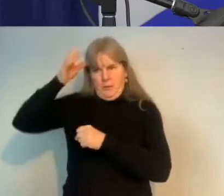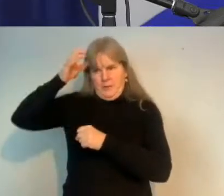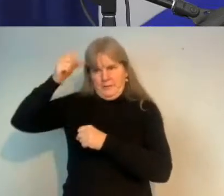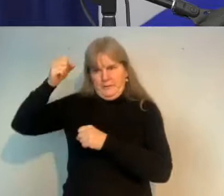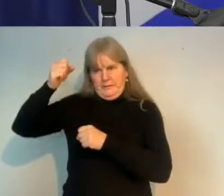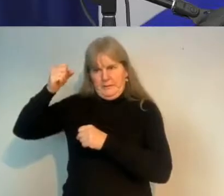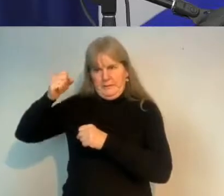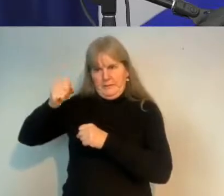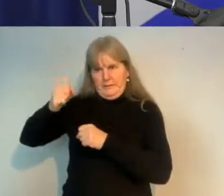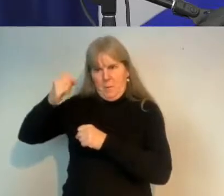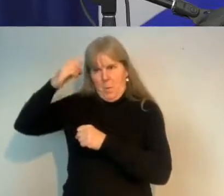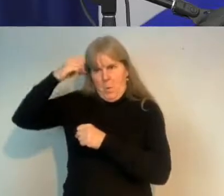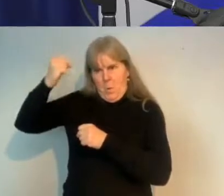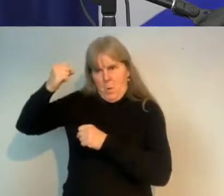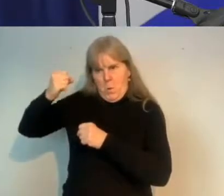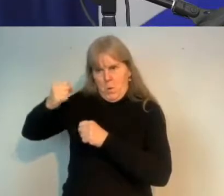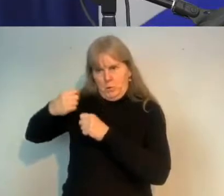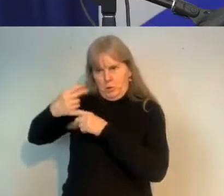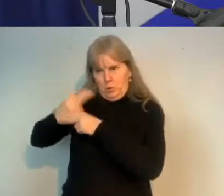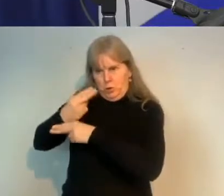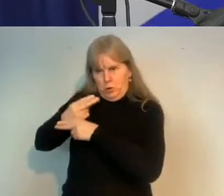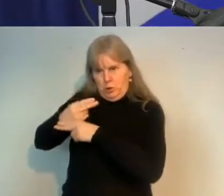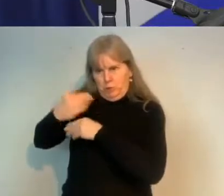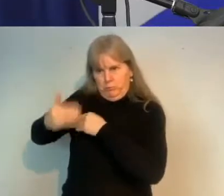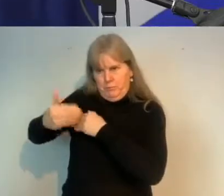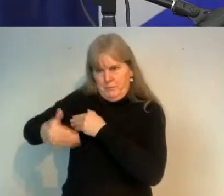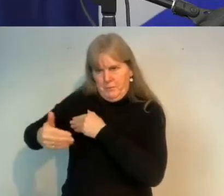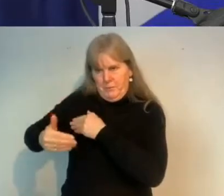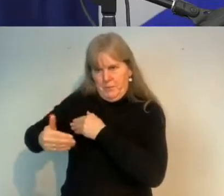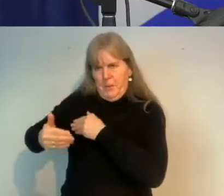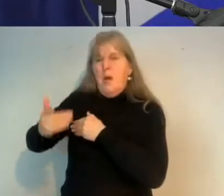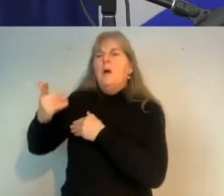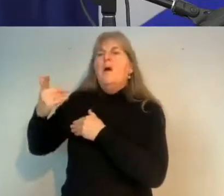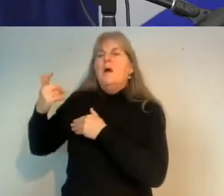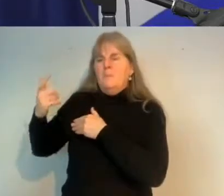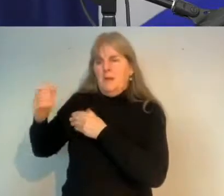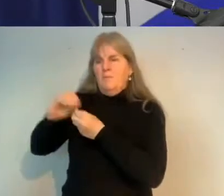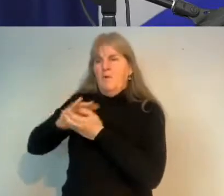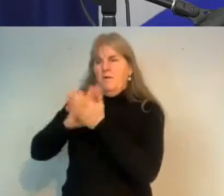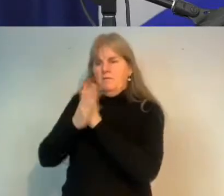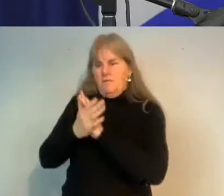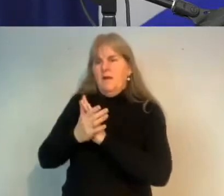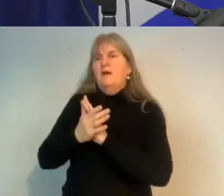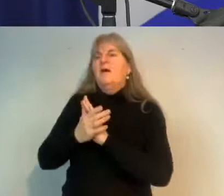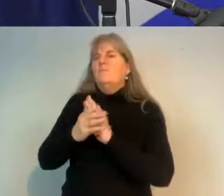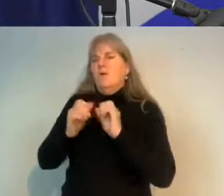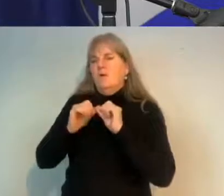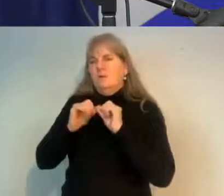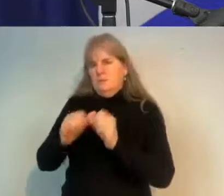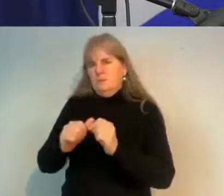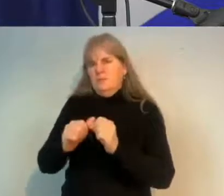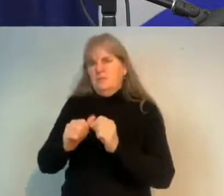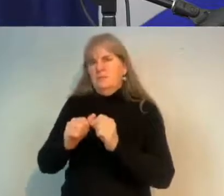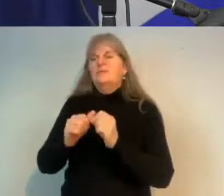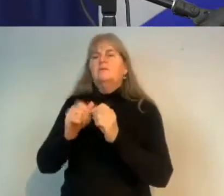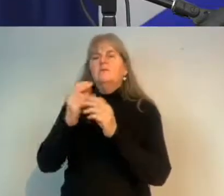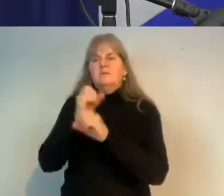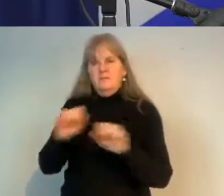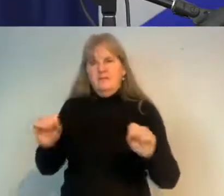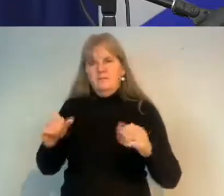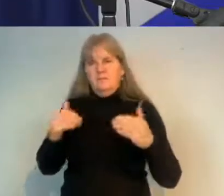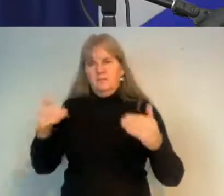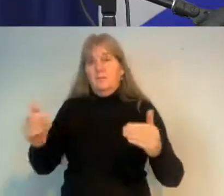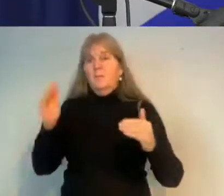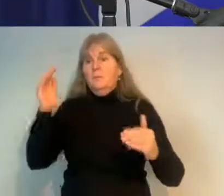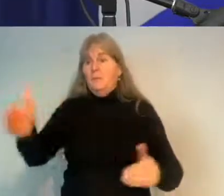are at that, the more we're going to get to a more stable situation and learn to live with COVID. Thanks a lot. Thank you.